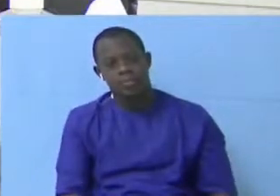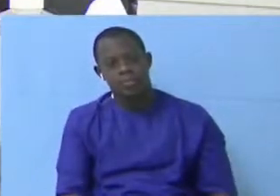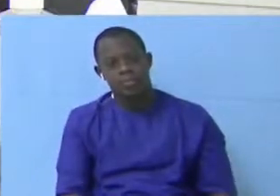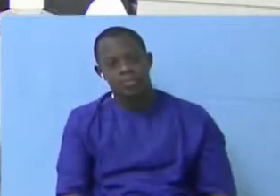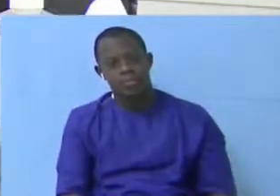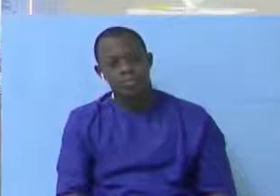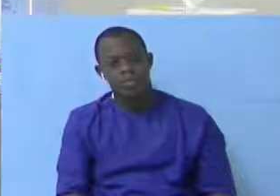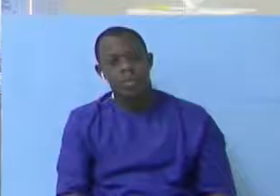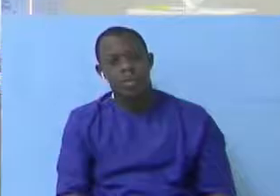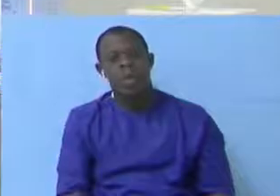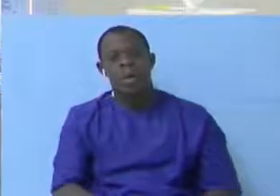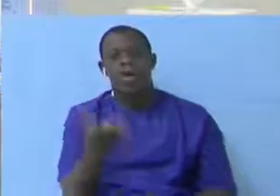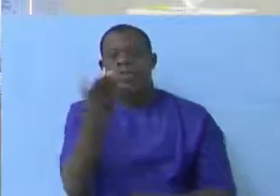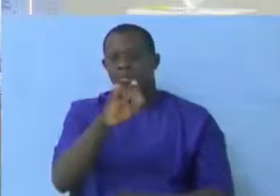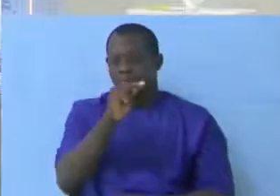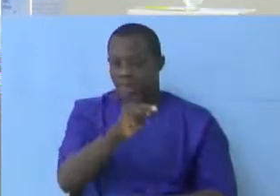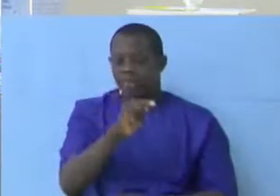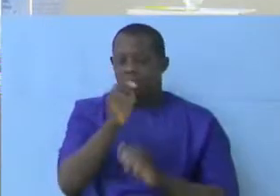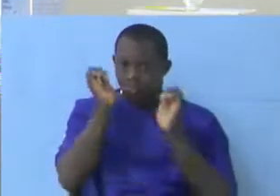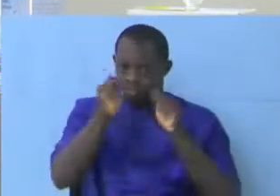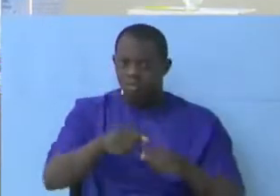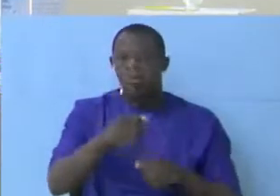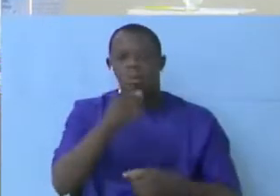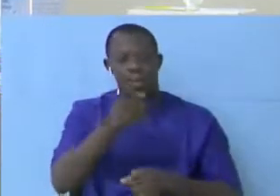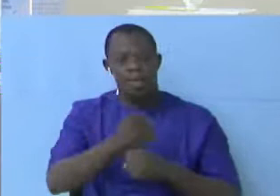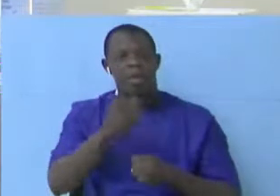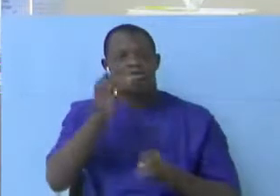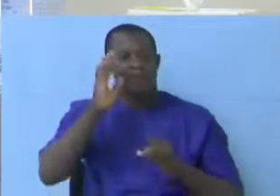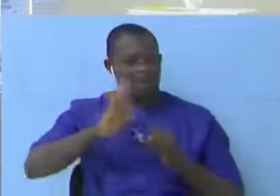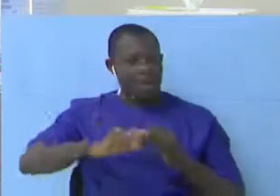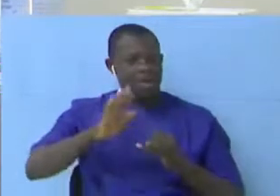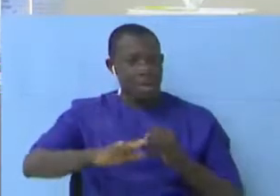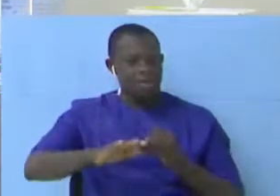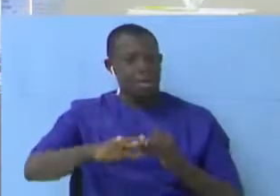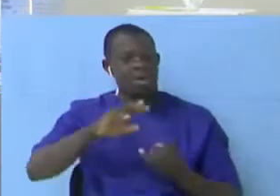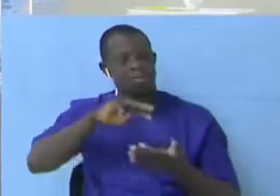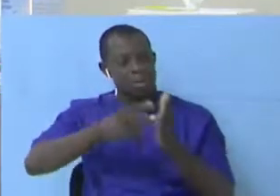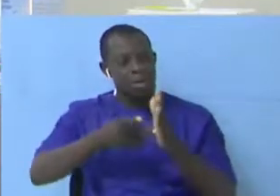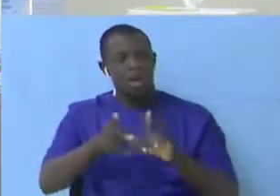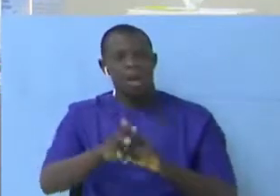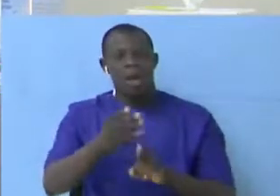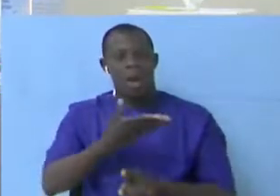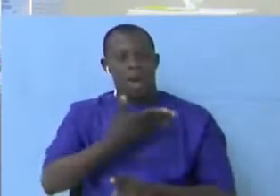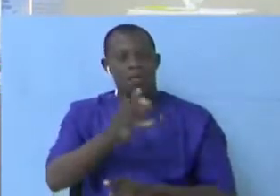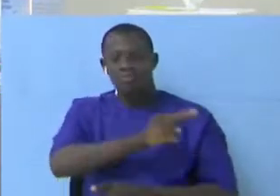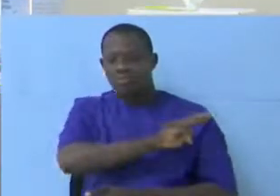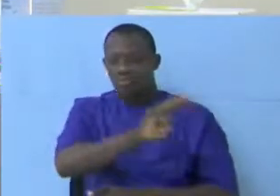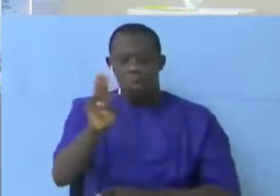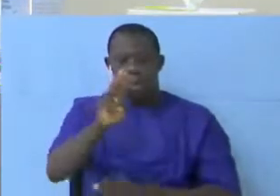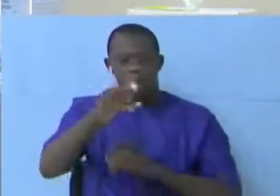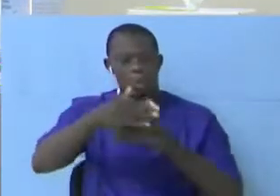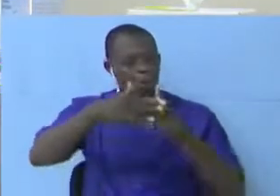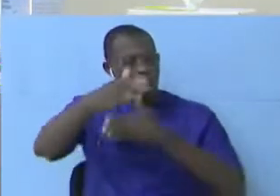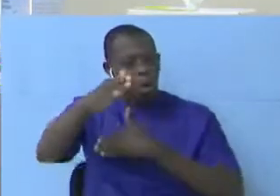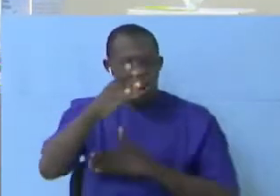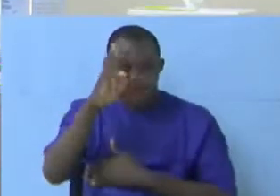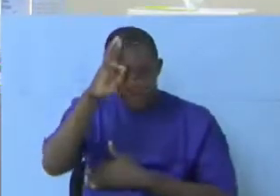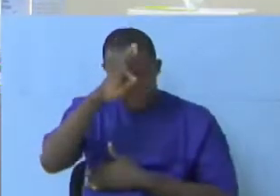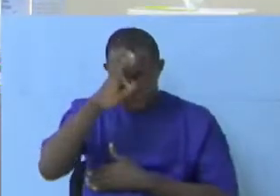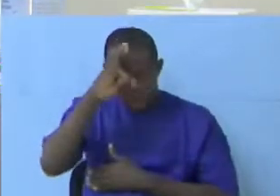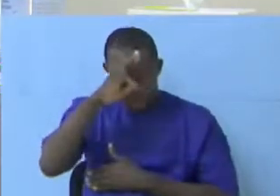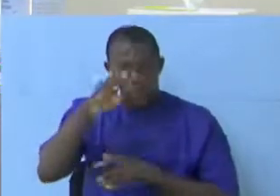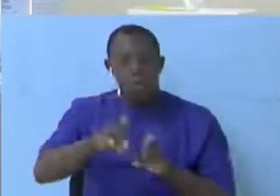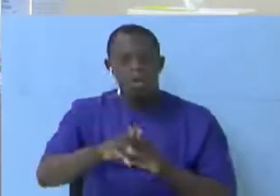So from that, can we conclude that there was no reason whatsoever for